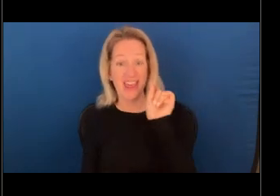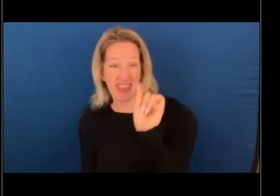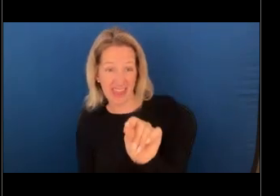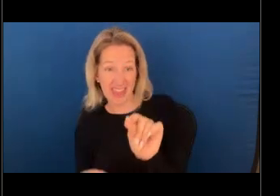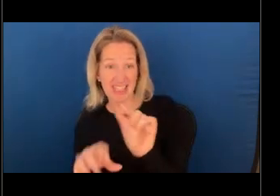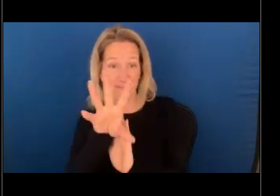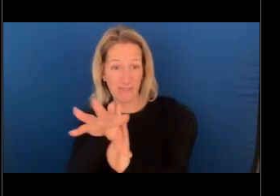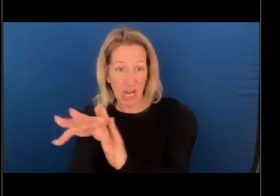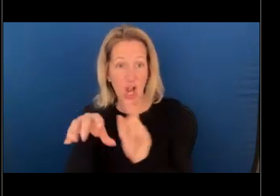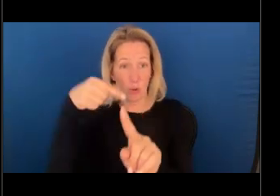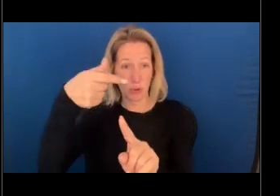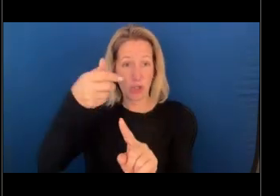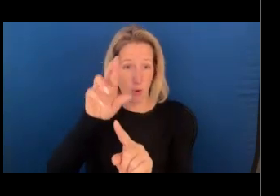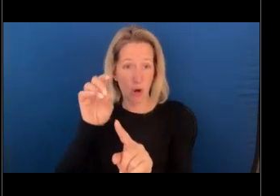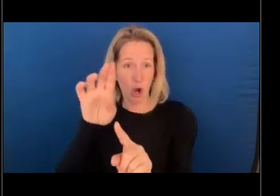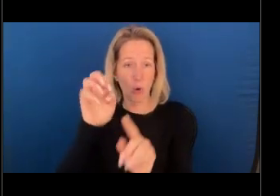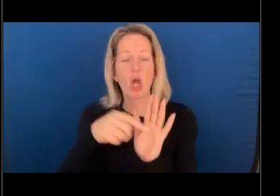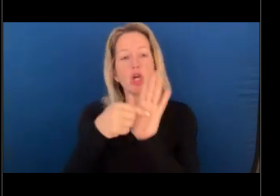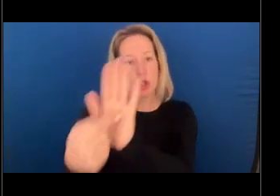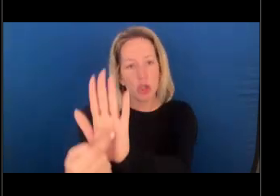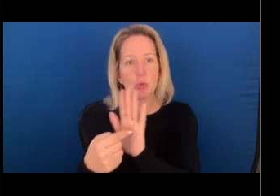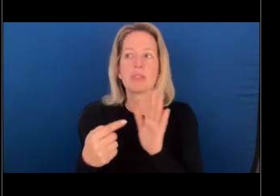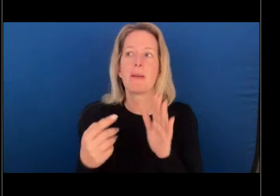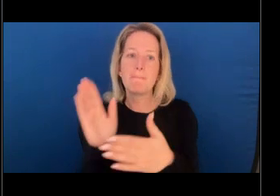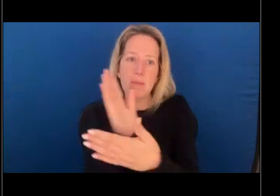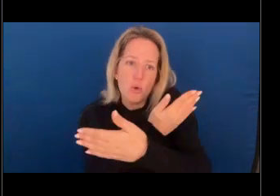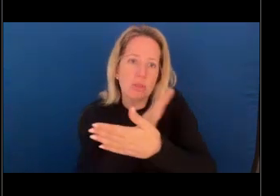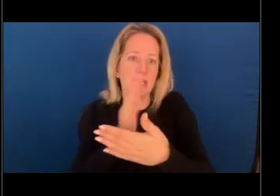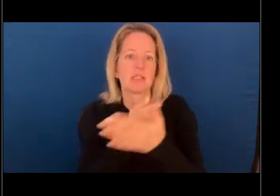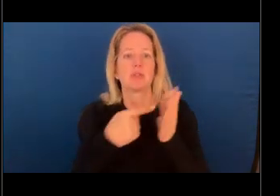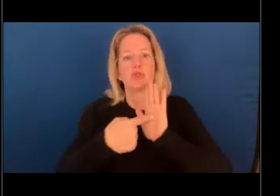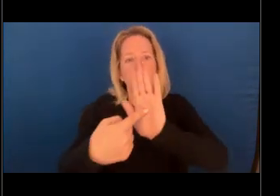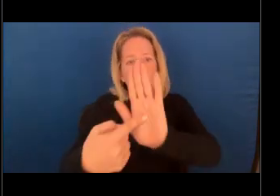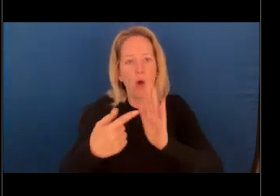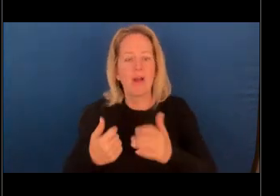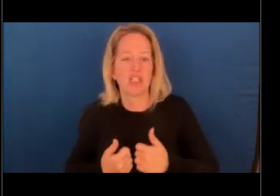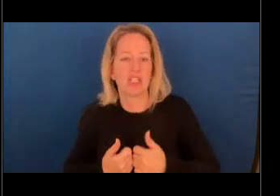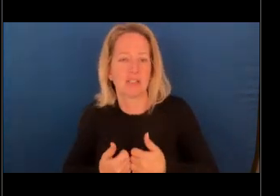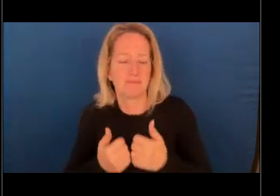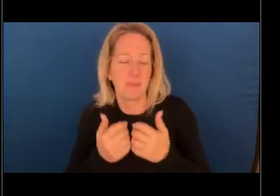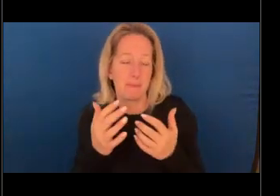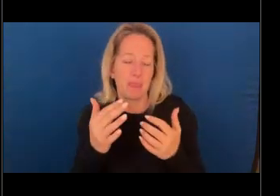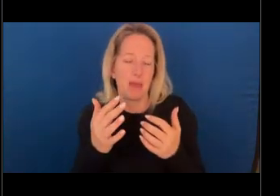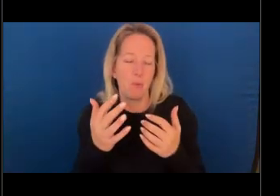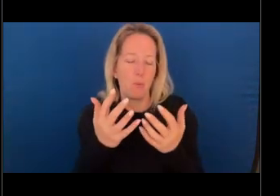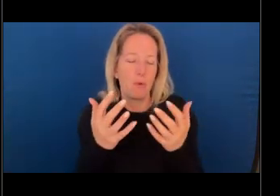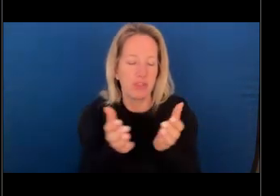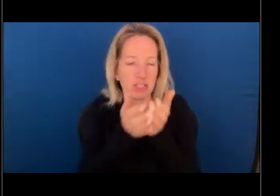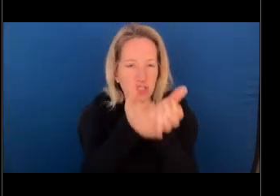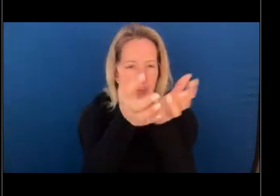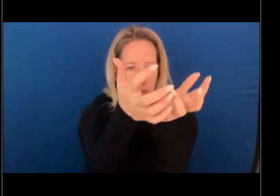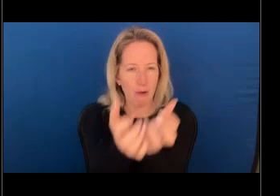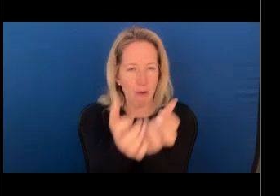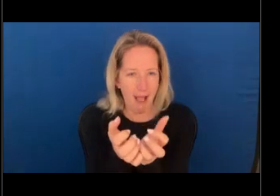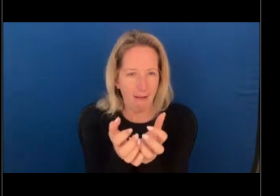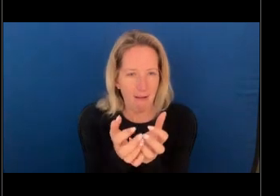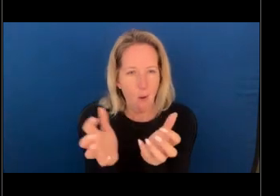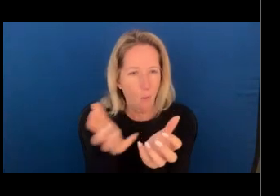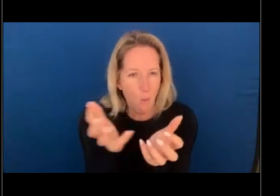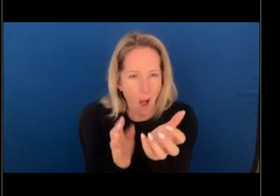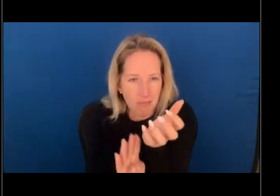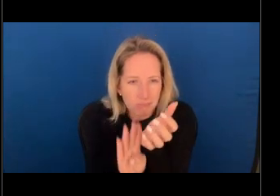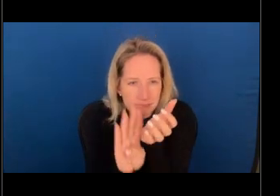to portray what lives on a shipwreck over time. And so the goal here is to turn that foundation